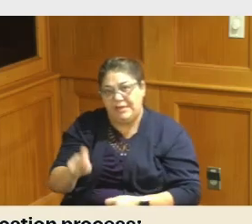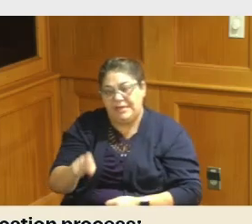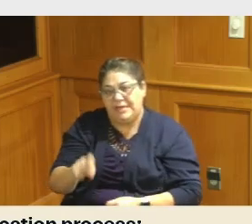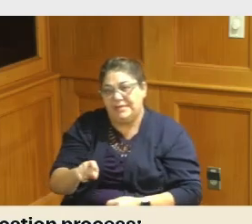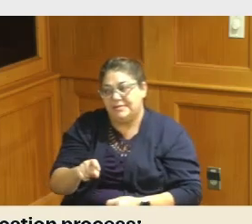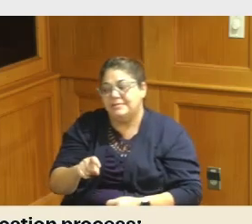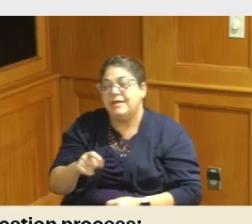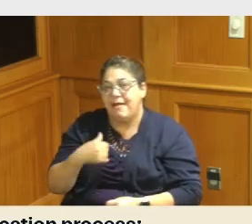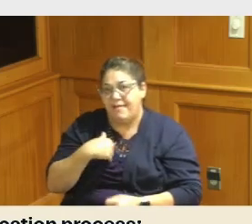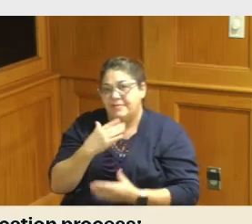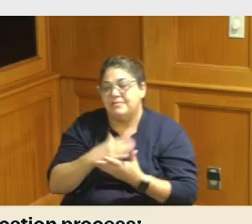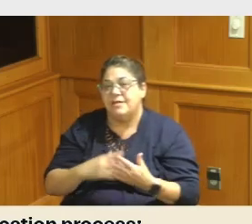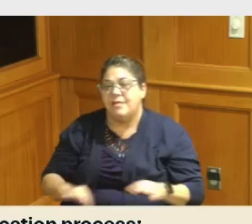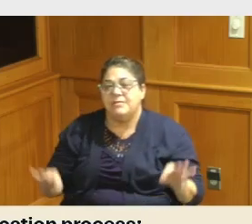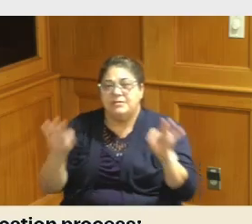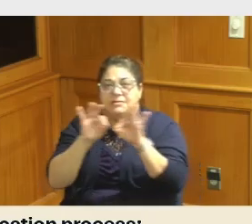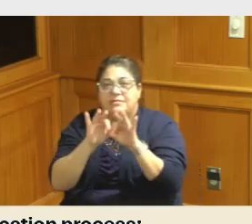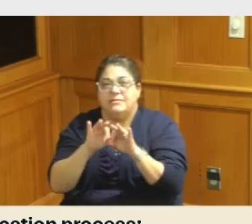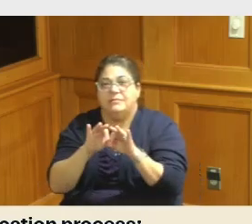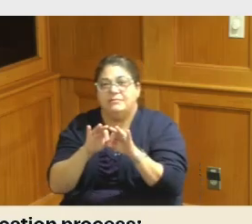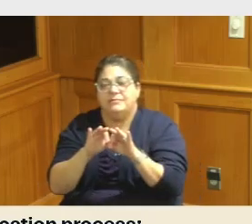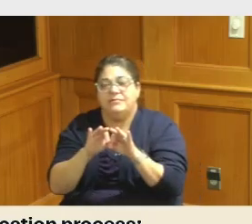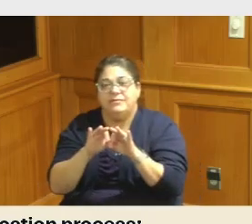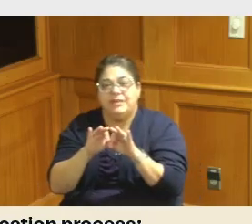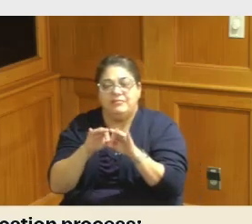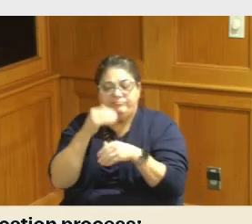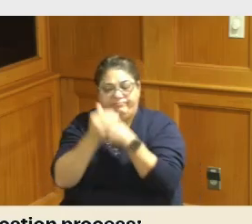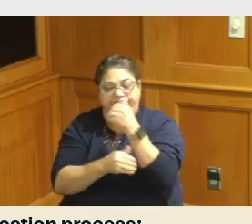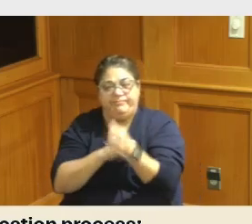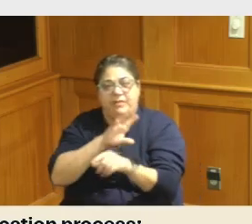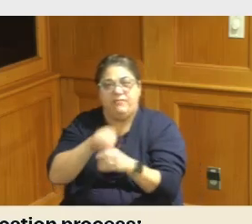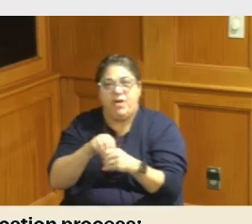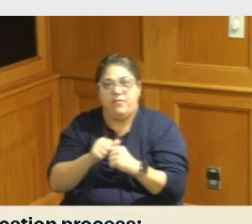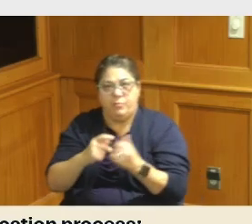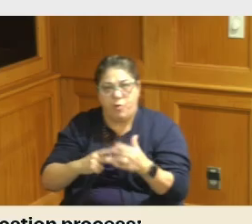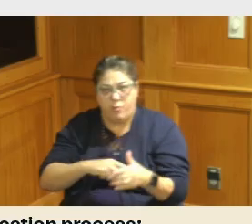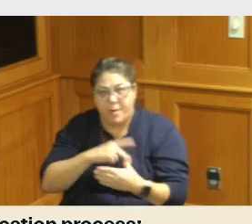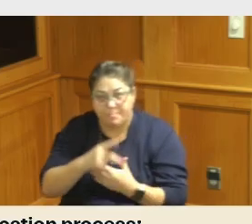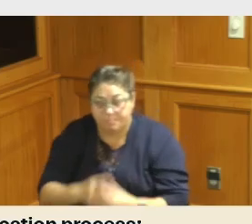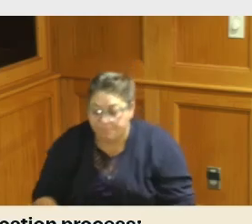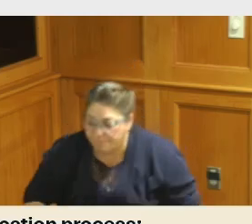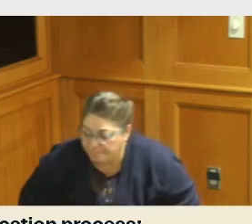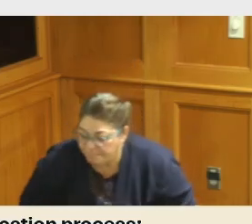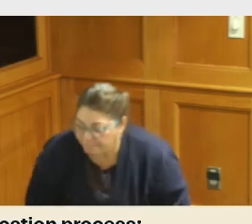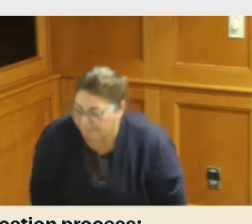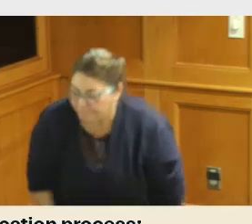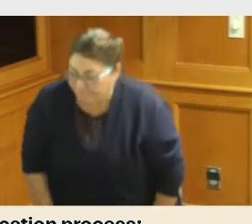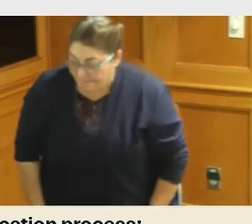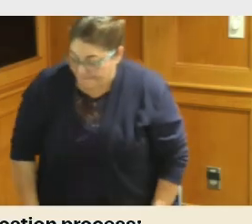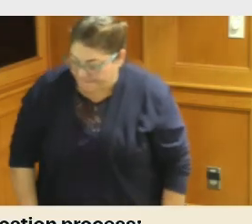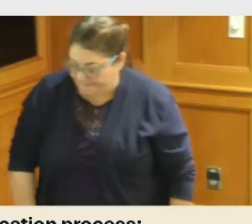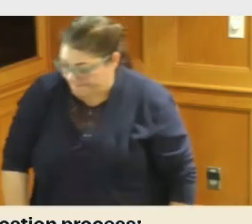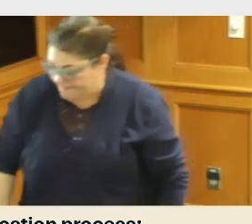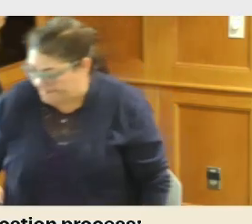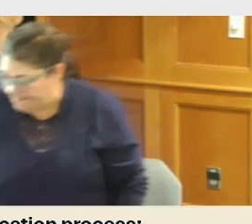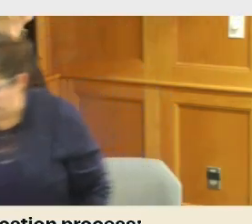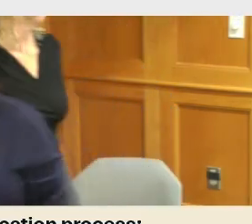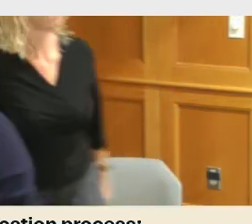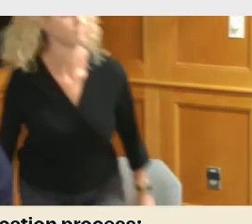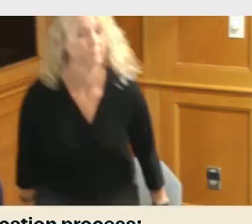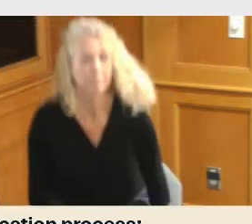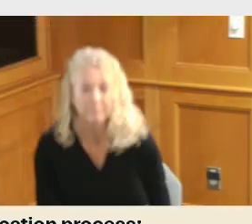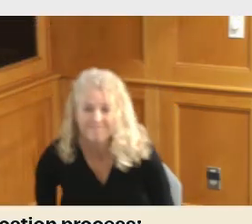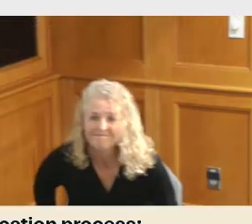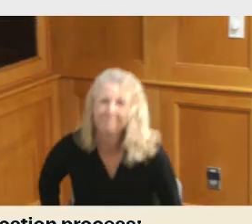a significant set of track record around this program. So let's start with what makes this loan different than what someone might be